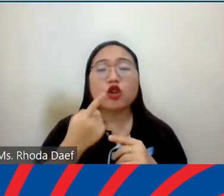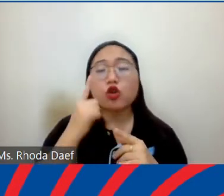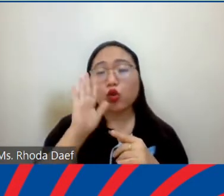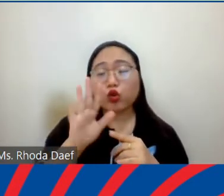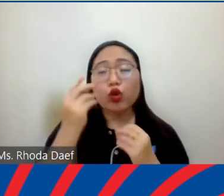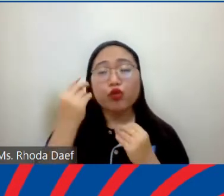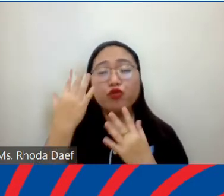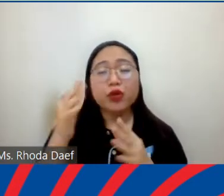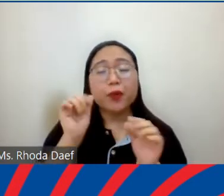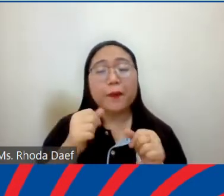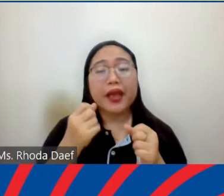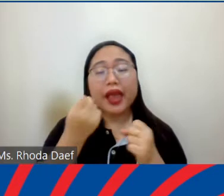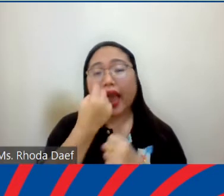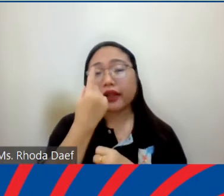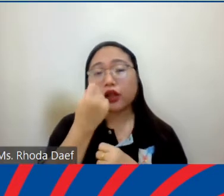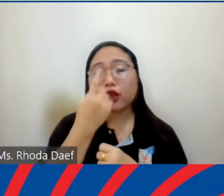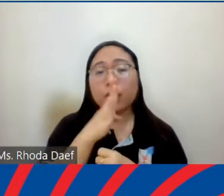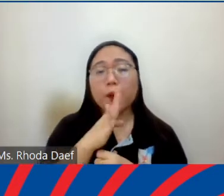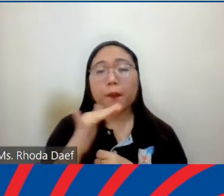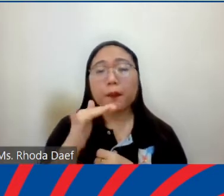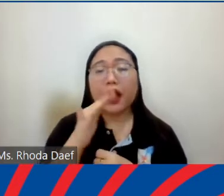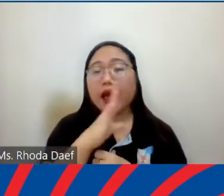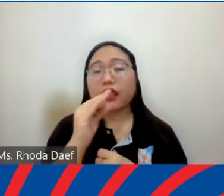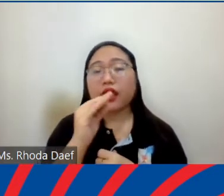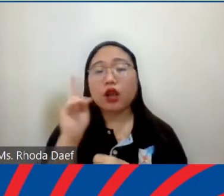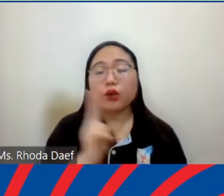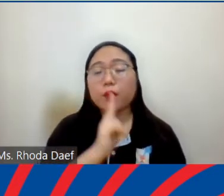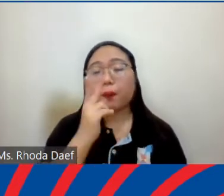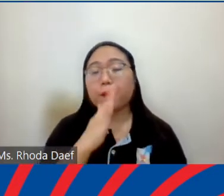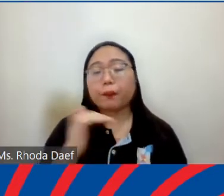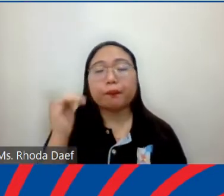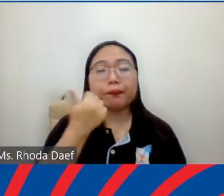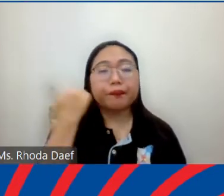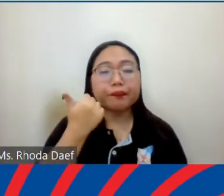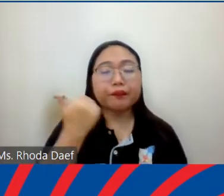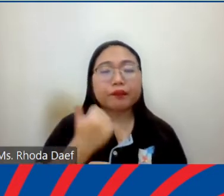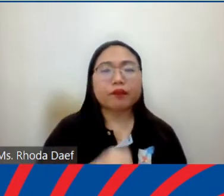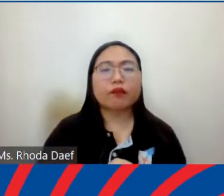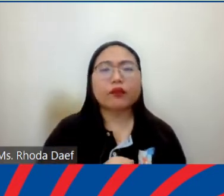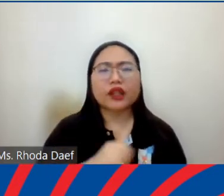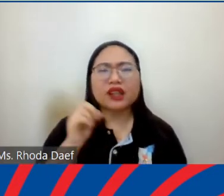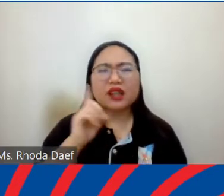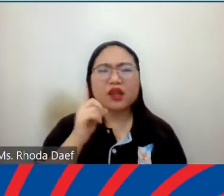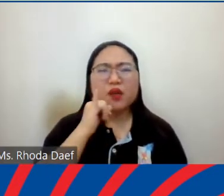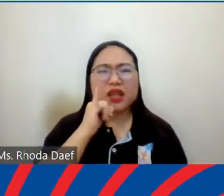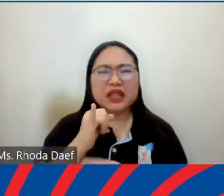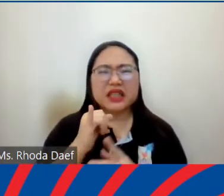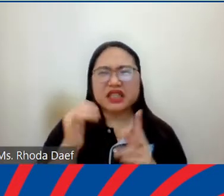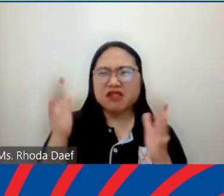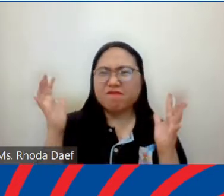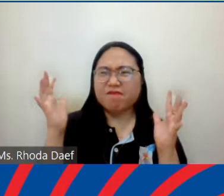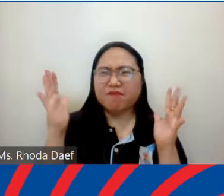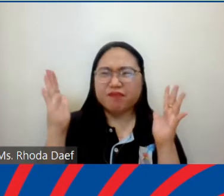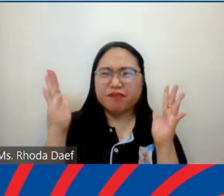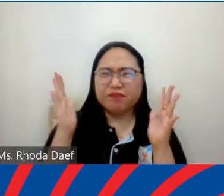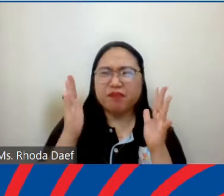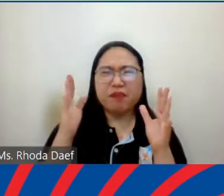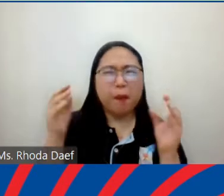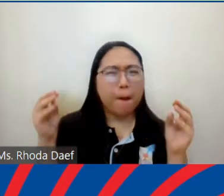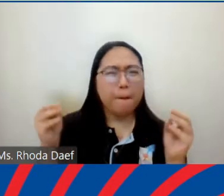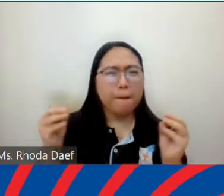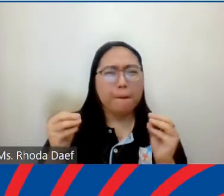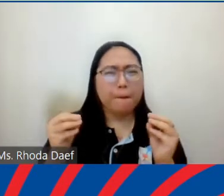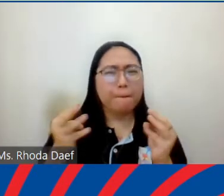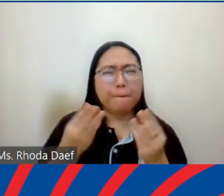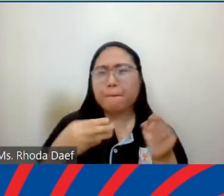understood and used by others? So in short, what is the context of your data?